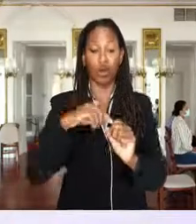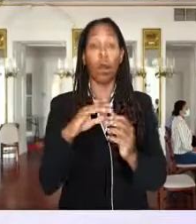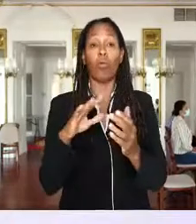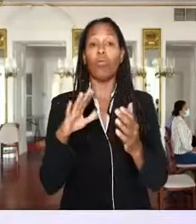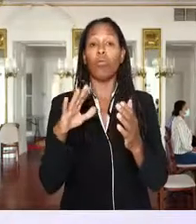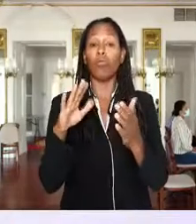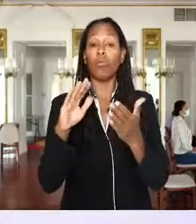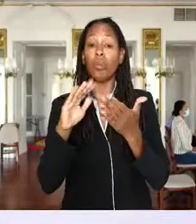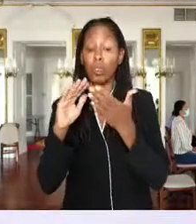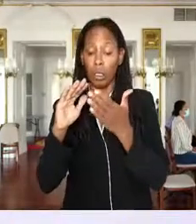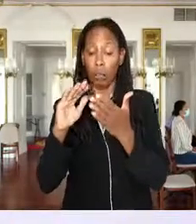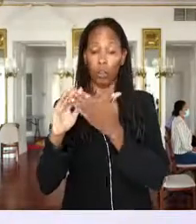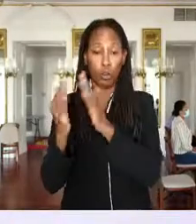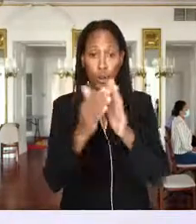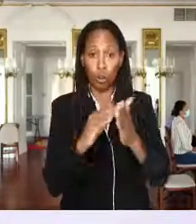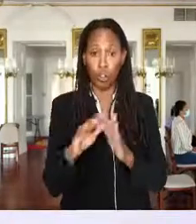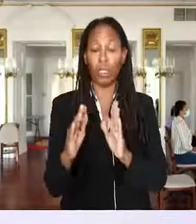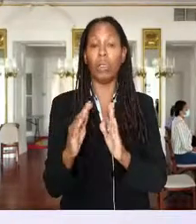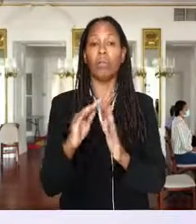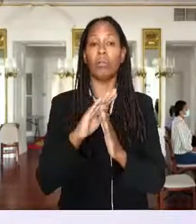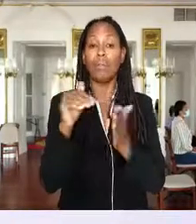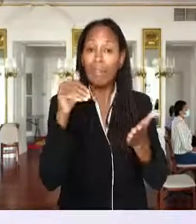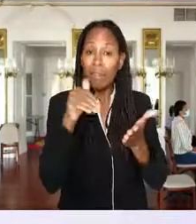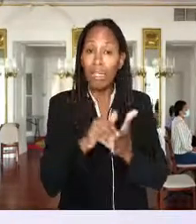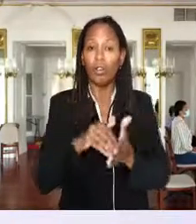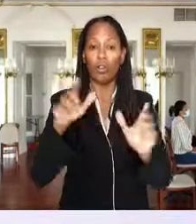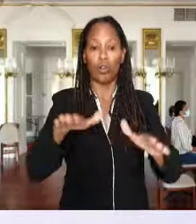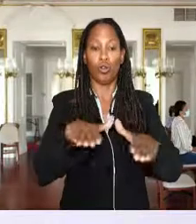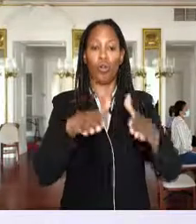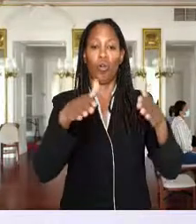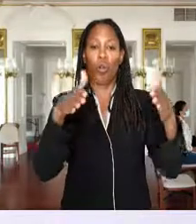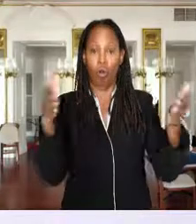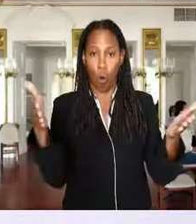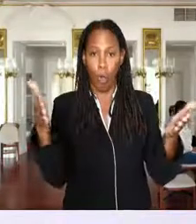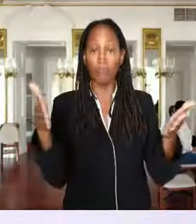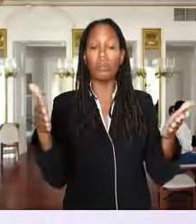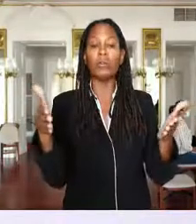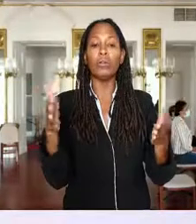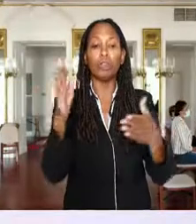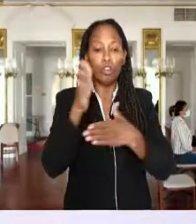vaccine centers. We have been running PSAs continuously, including this